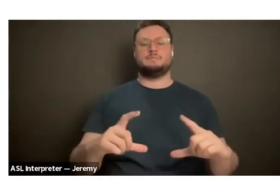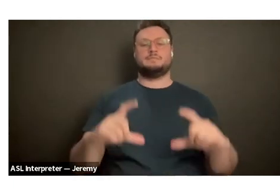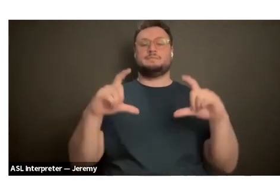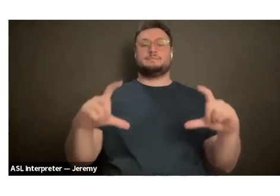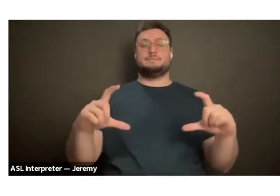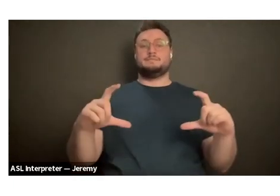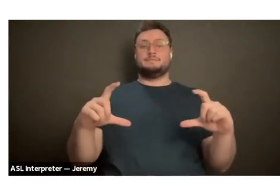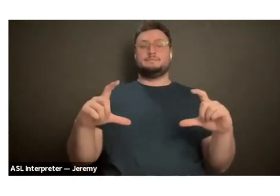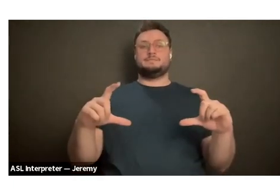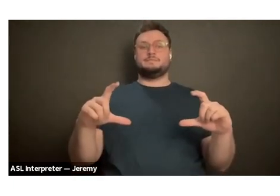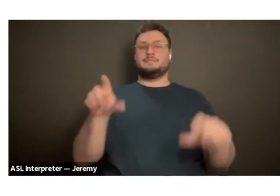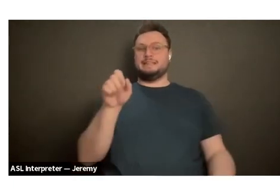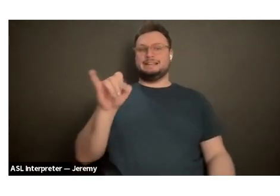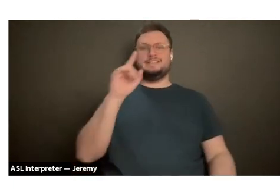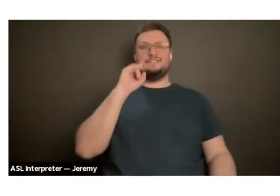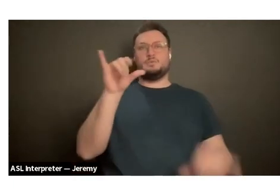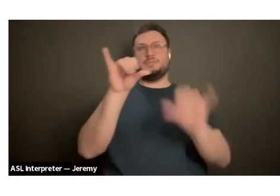So the third part of